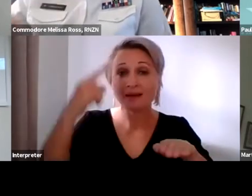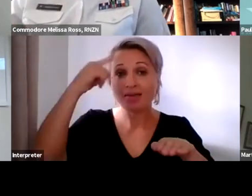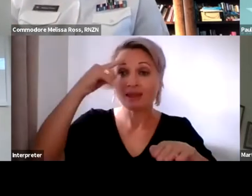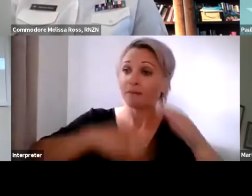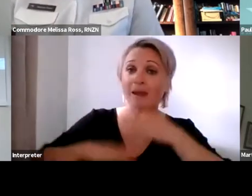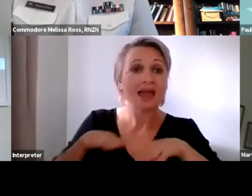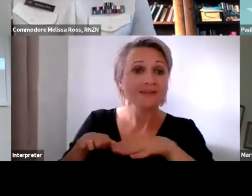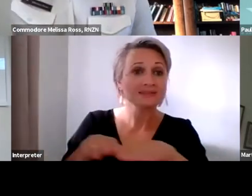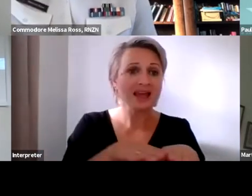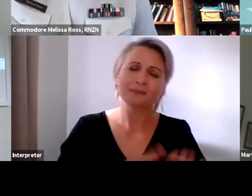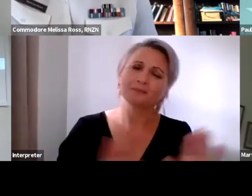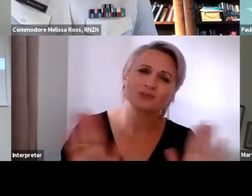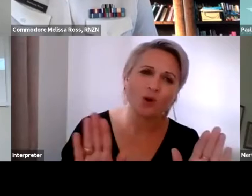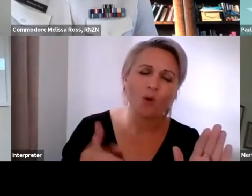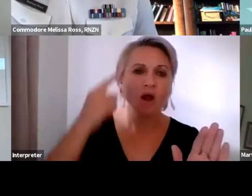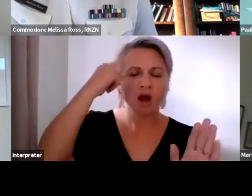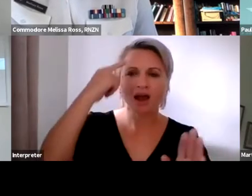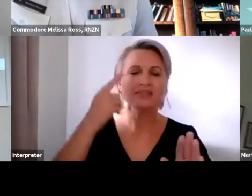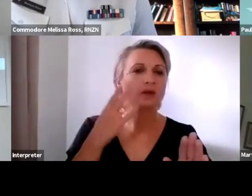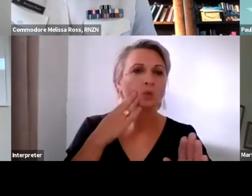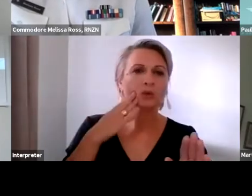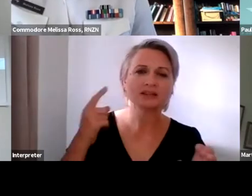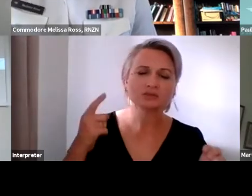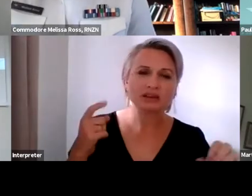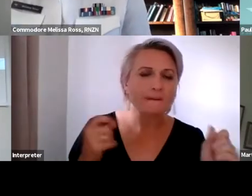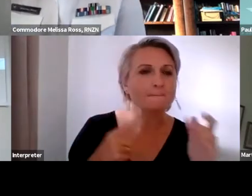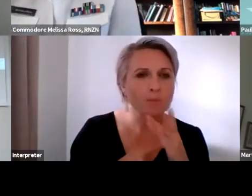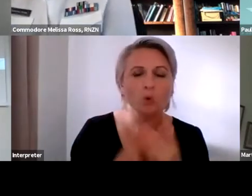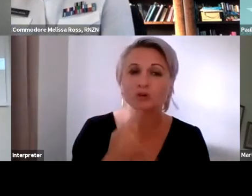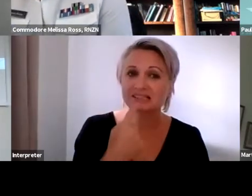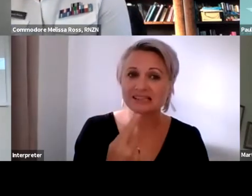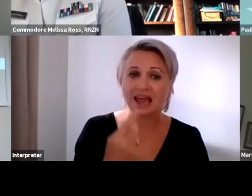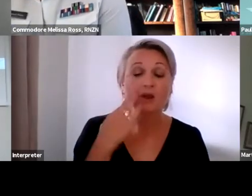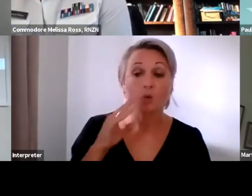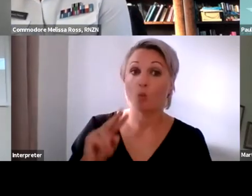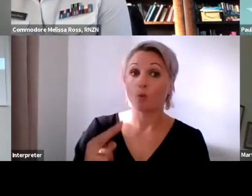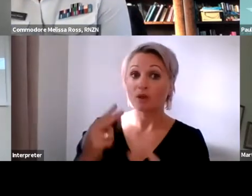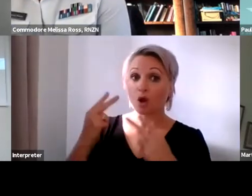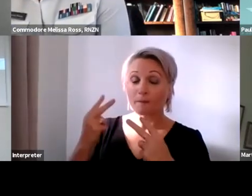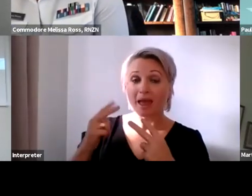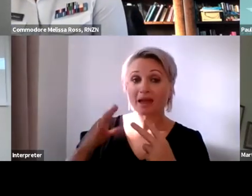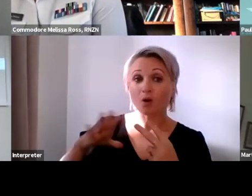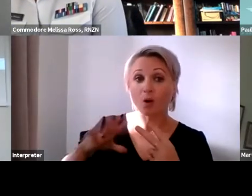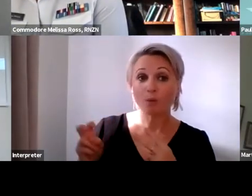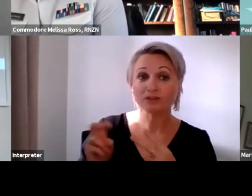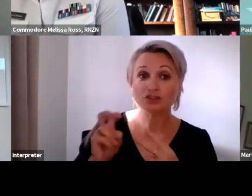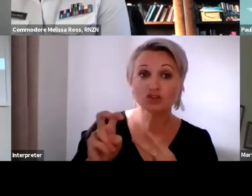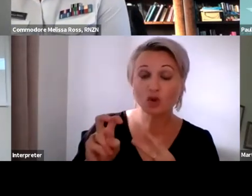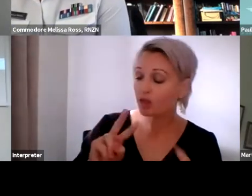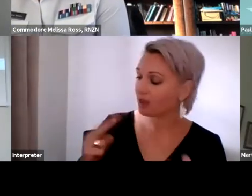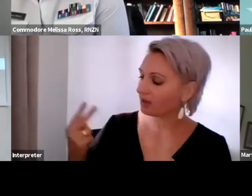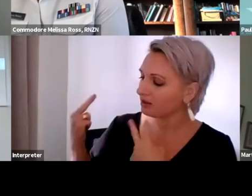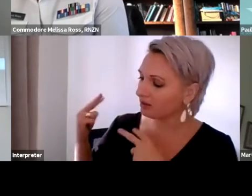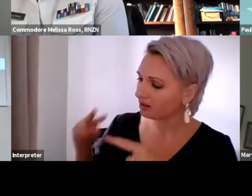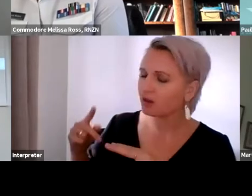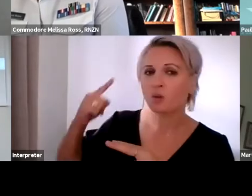that when we talk about how far women have come globally, that we are mindful